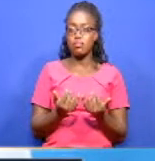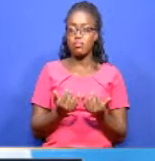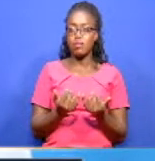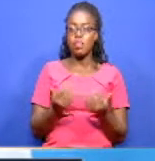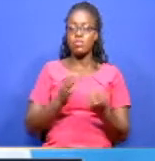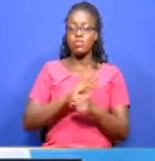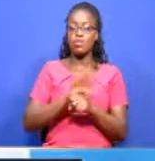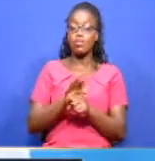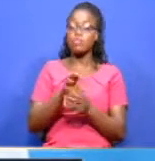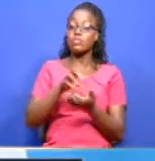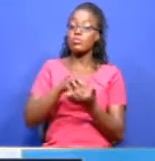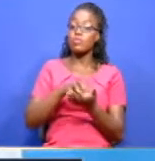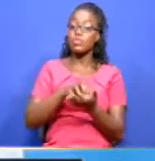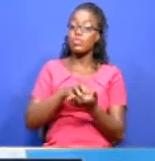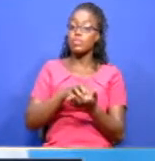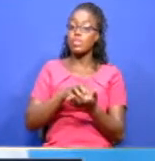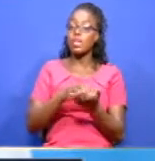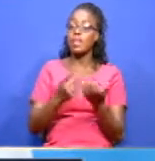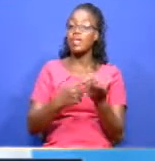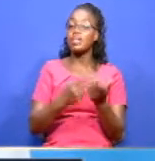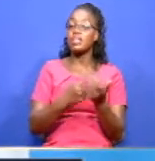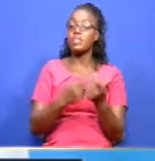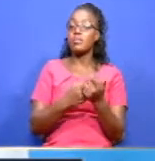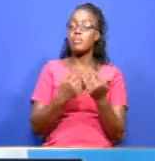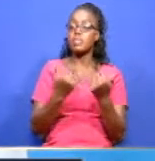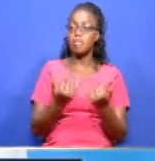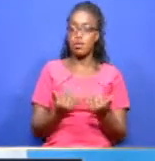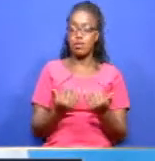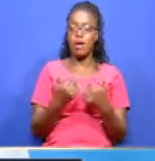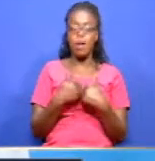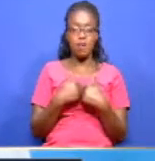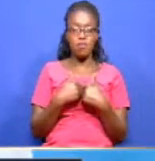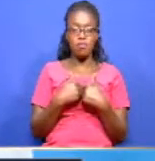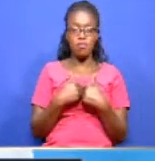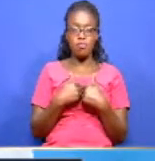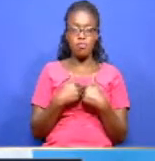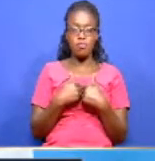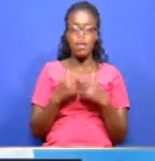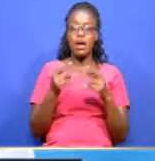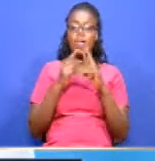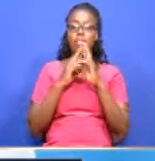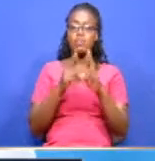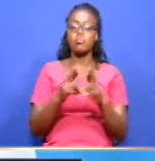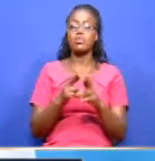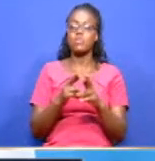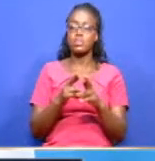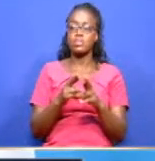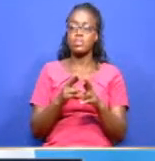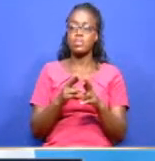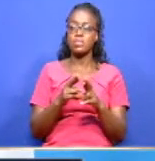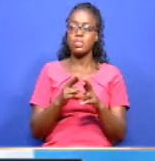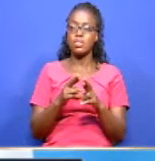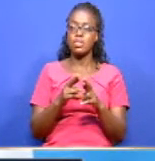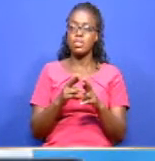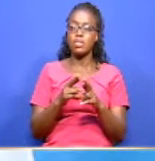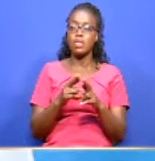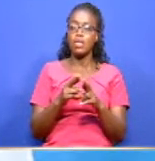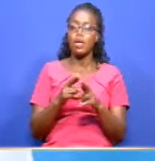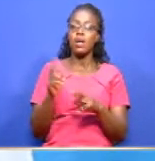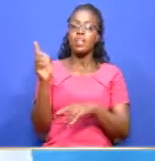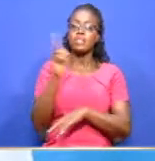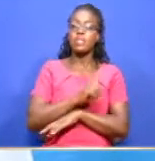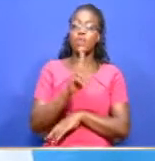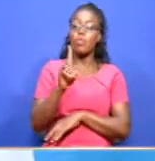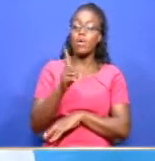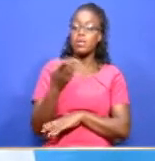COVID-19 situation and the statistics so far, I want to report that over the last 24 hours, we